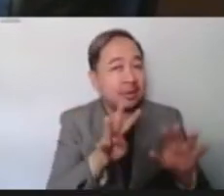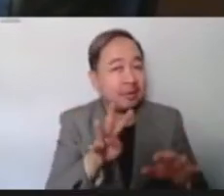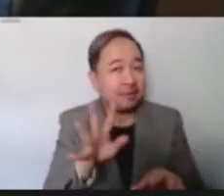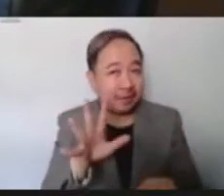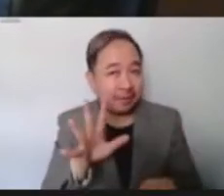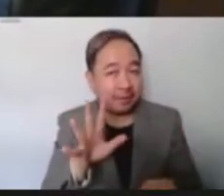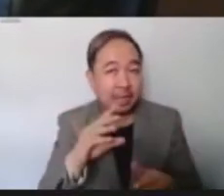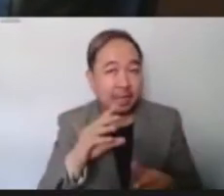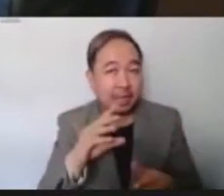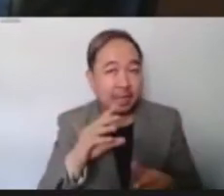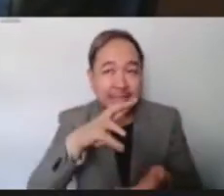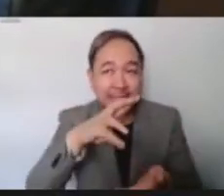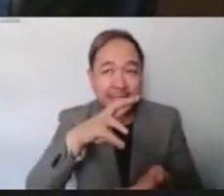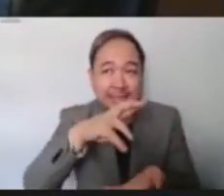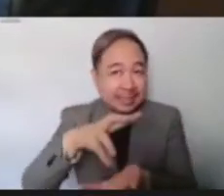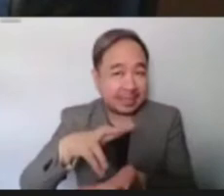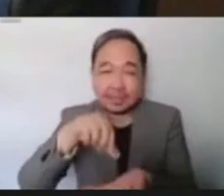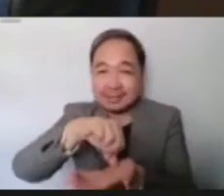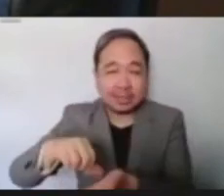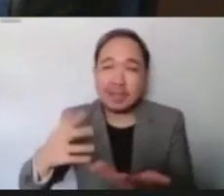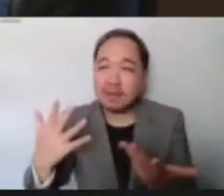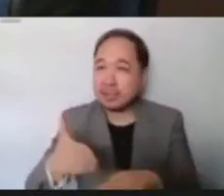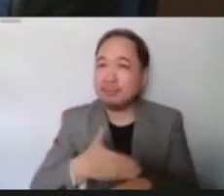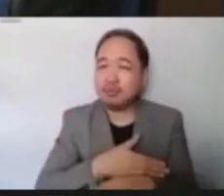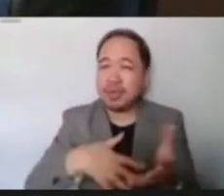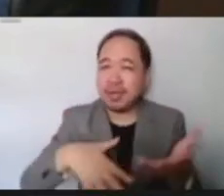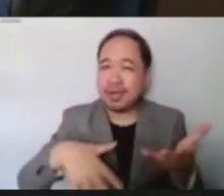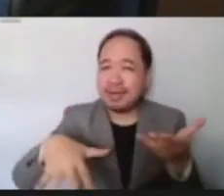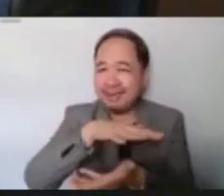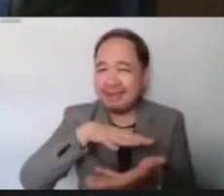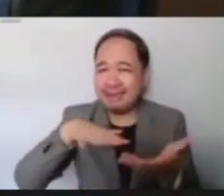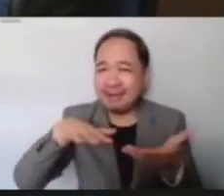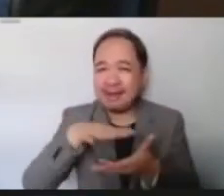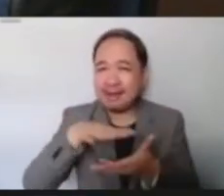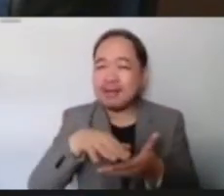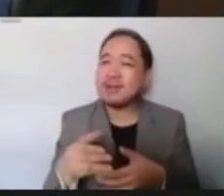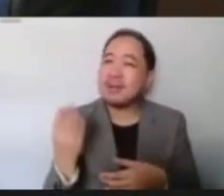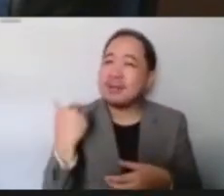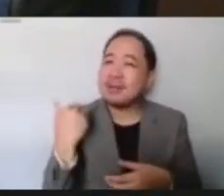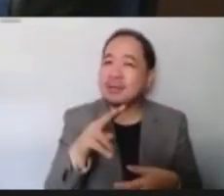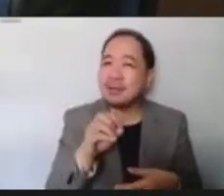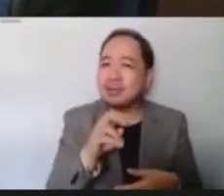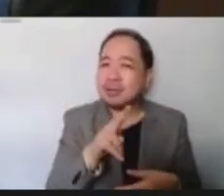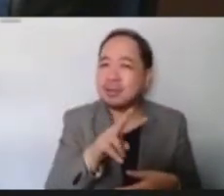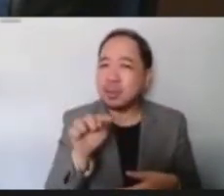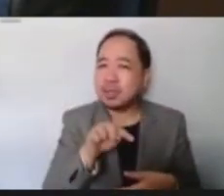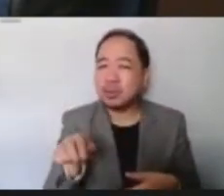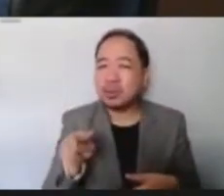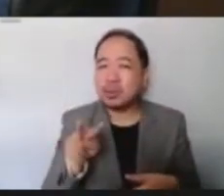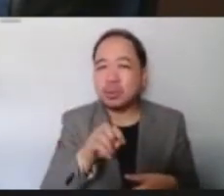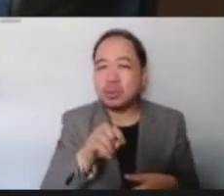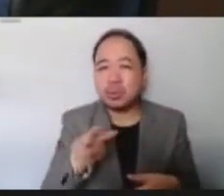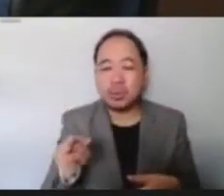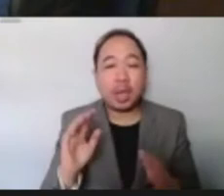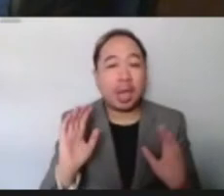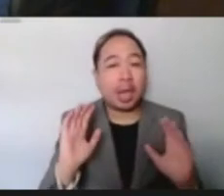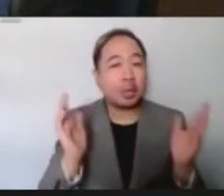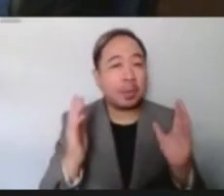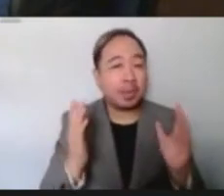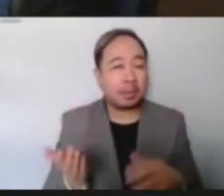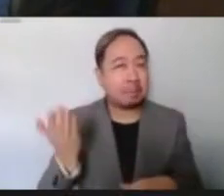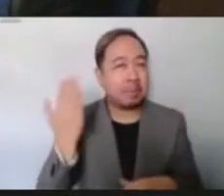air quality in financial year 2021-22 compared to base level of 2017.